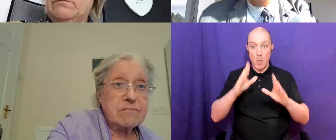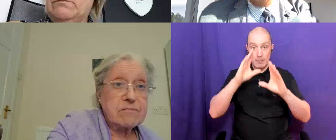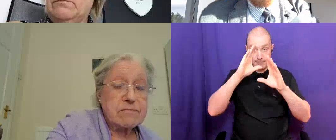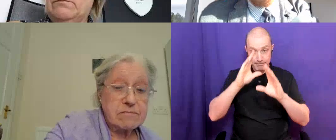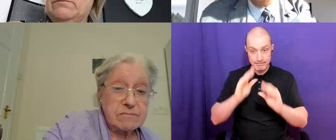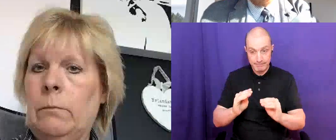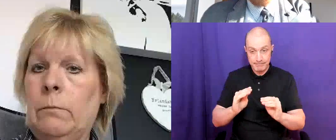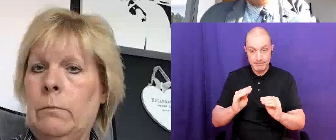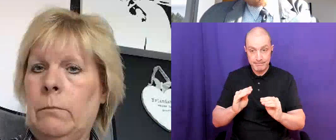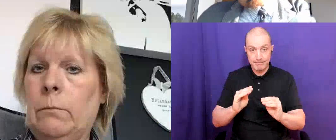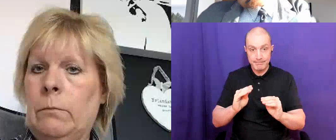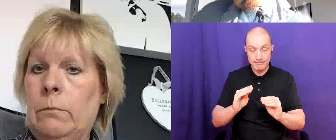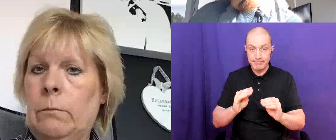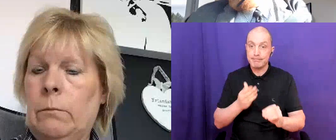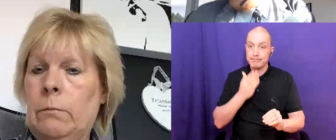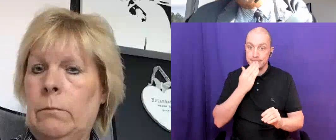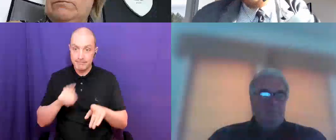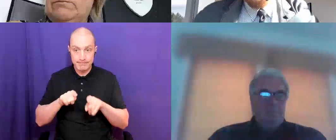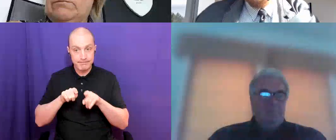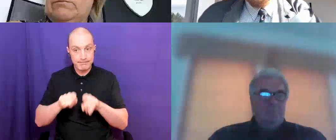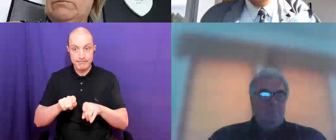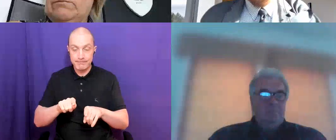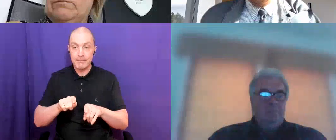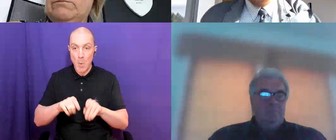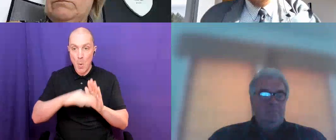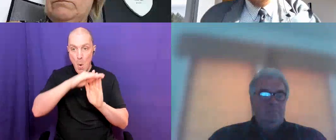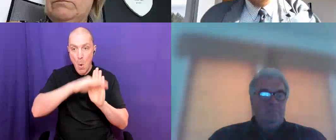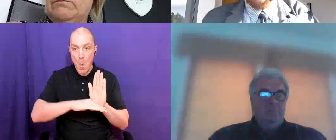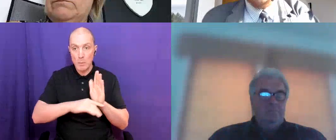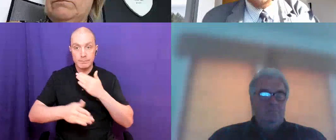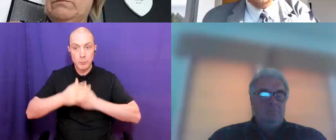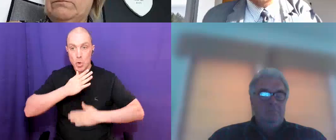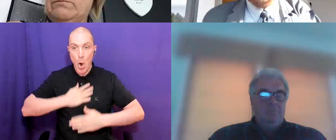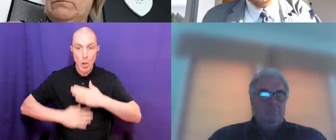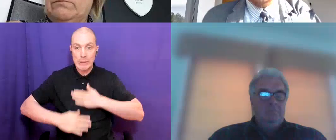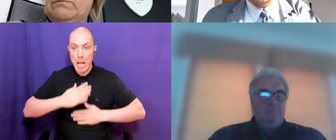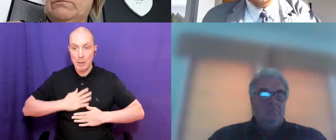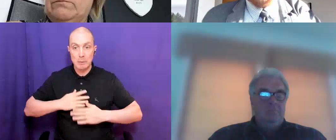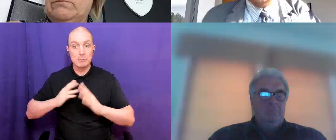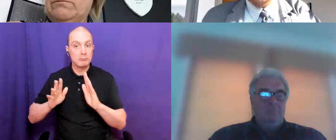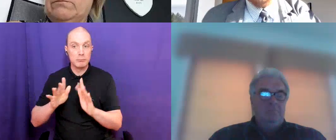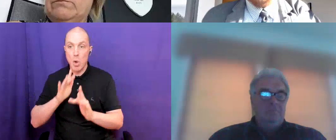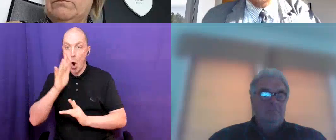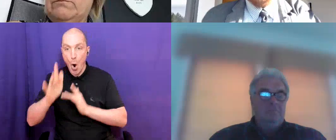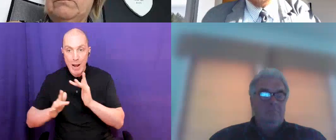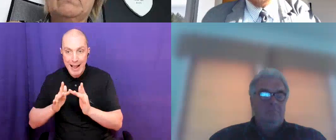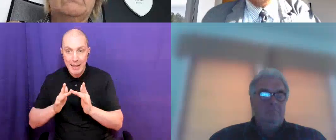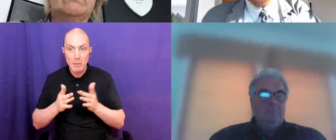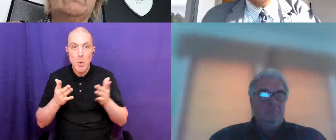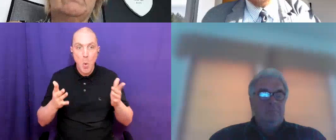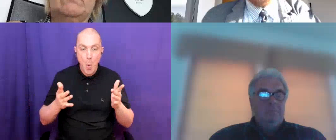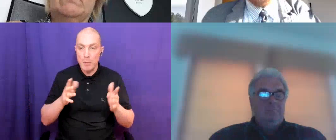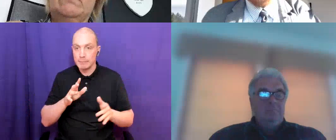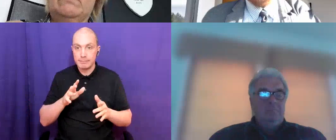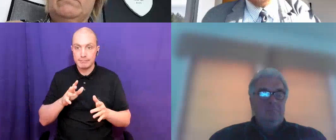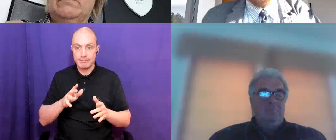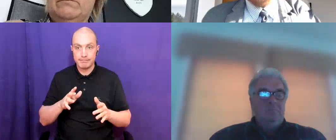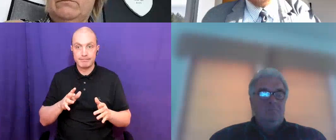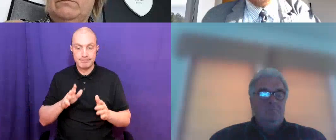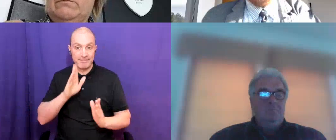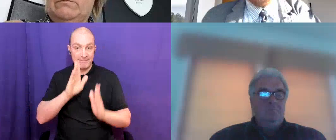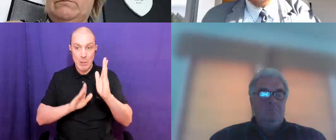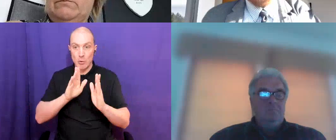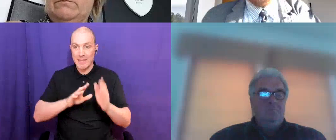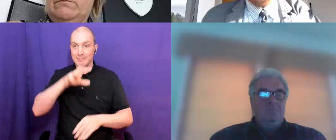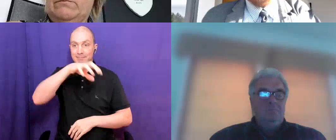the expected code of conduct, whether that's in the virtual space or at any polling places, stations and even the count venue,